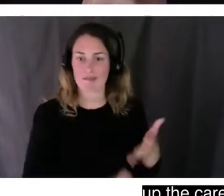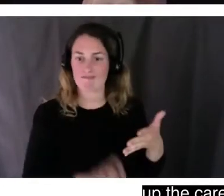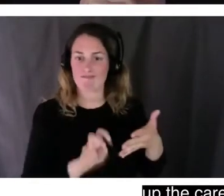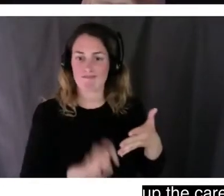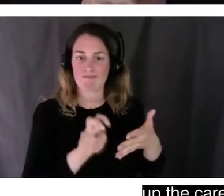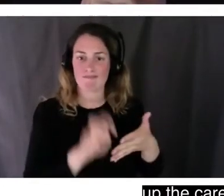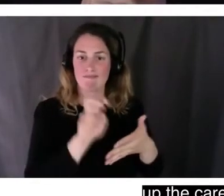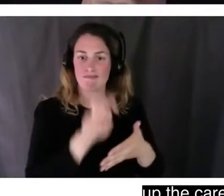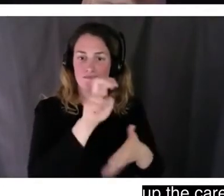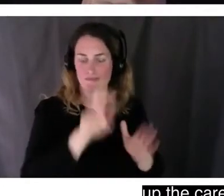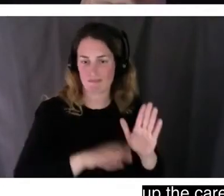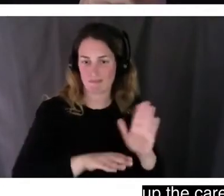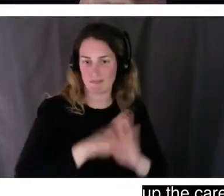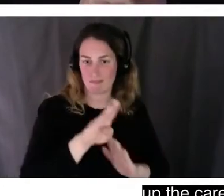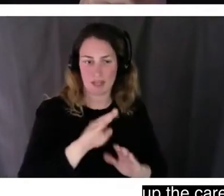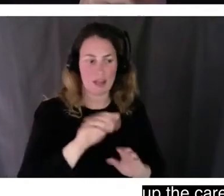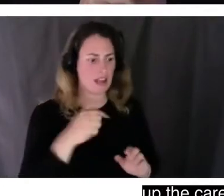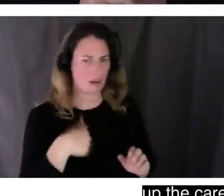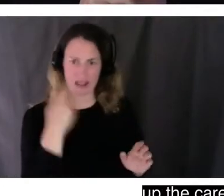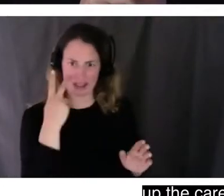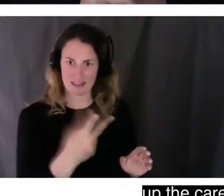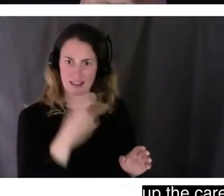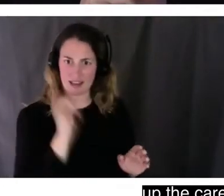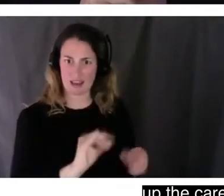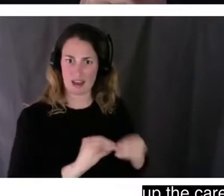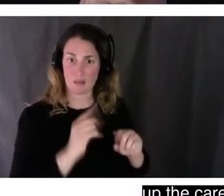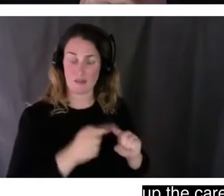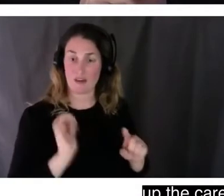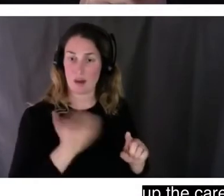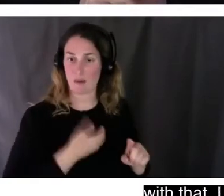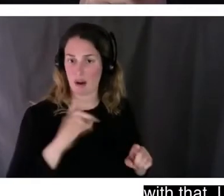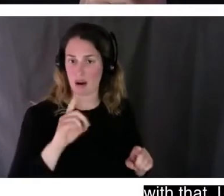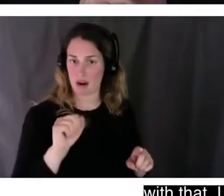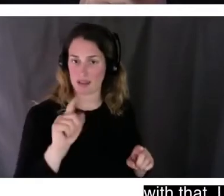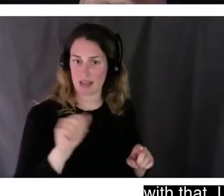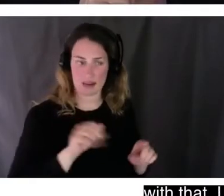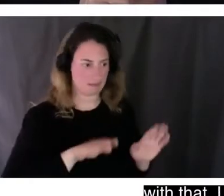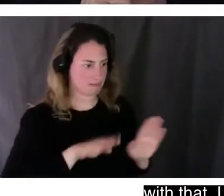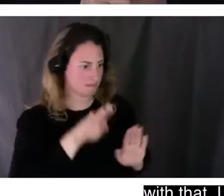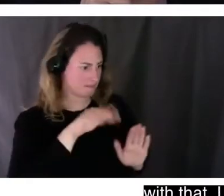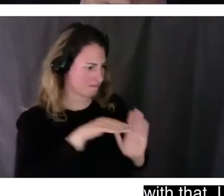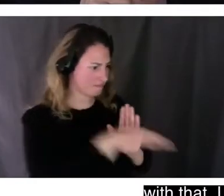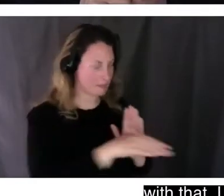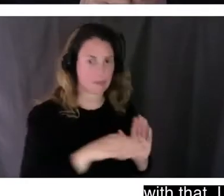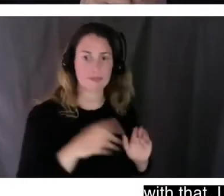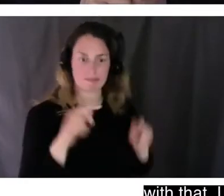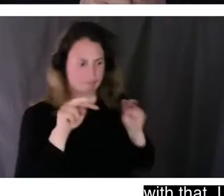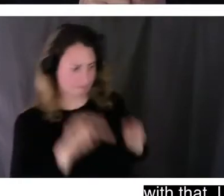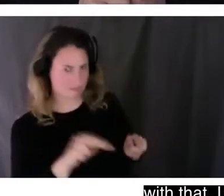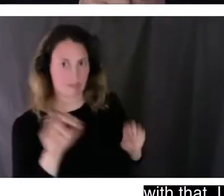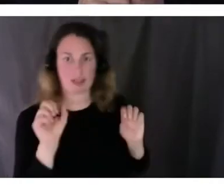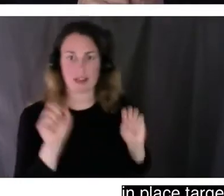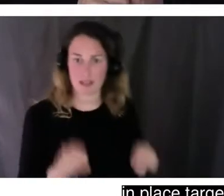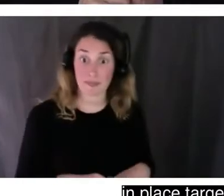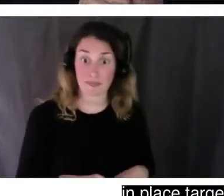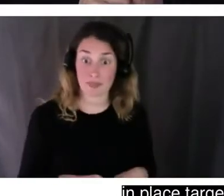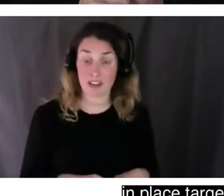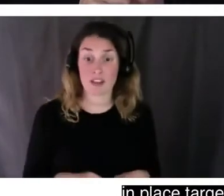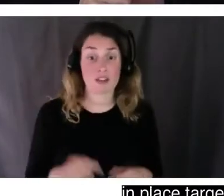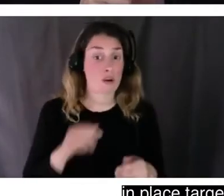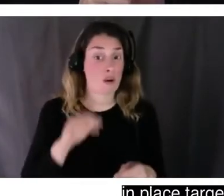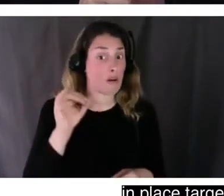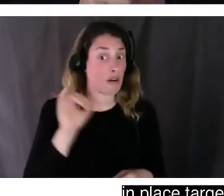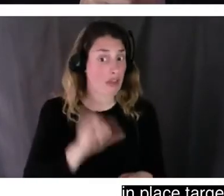path, and who is. And in line with that, I think organizations need to put in